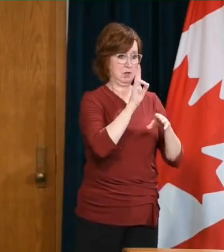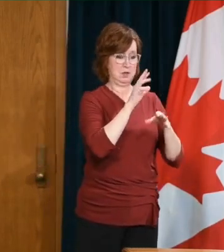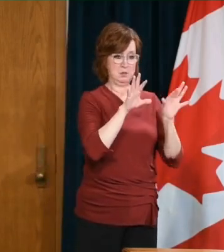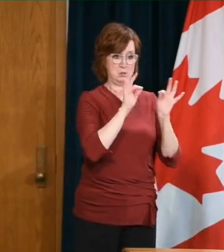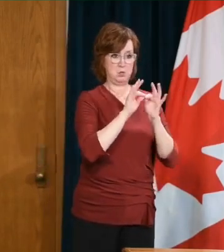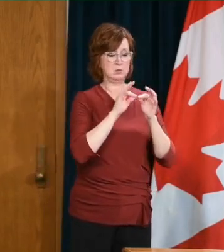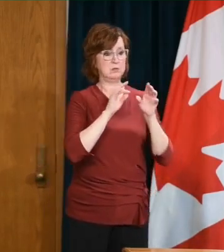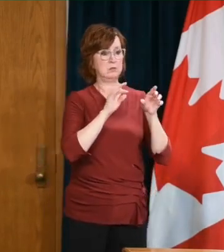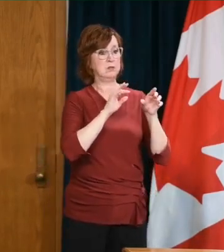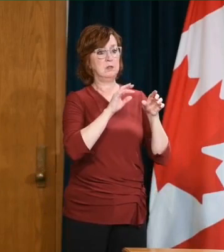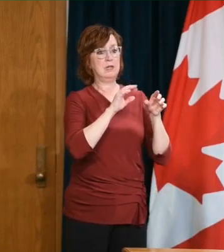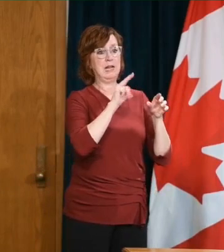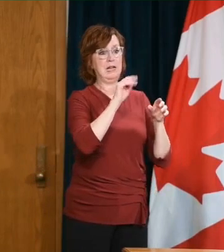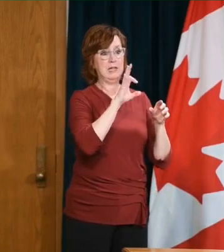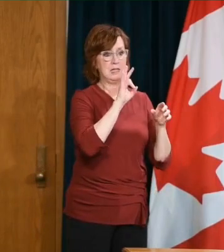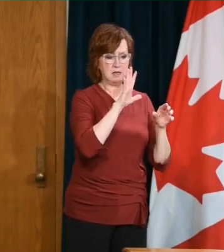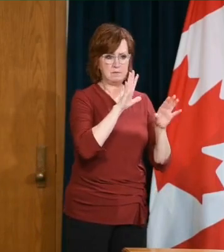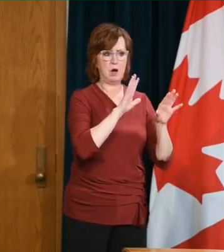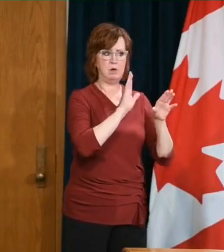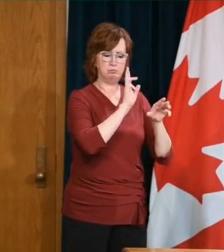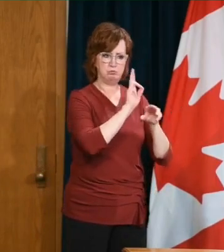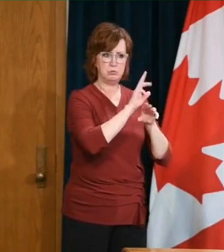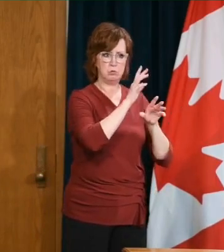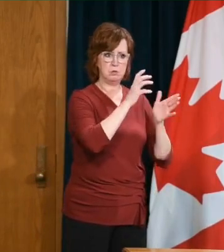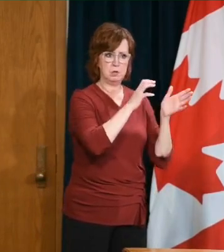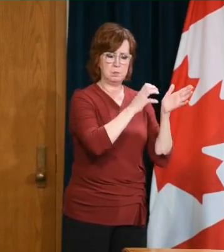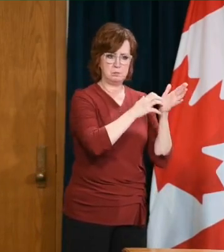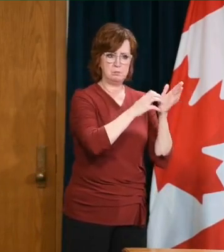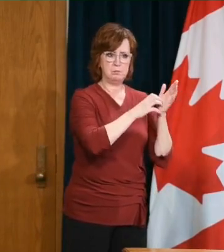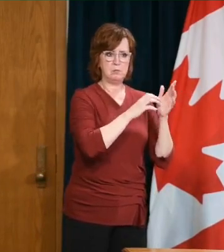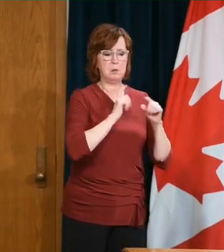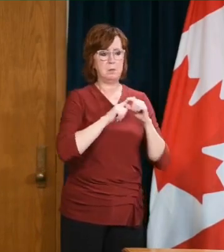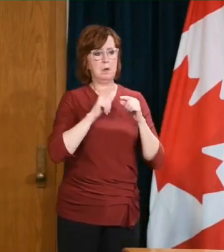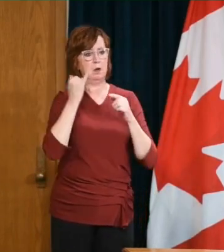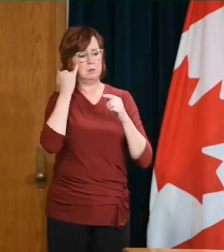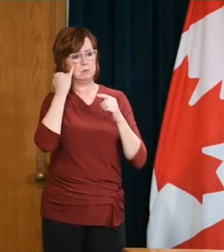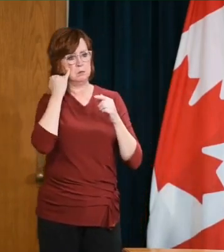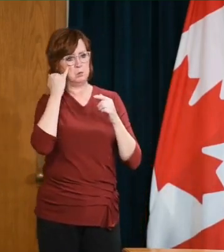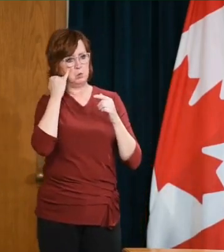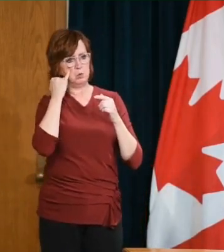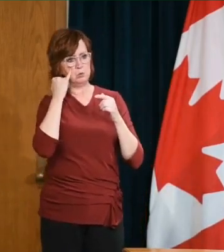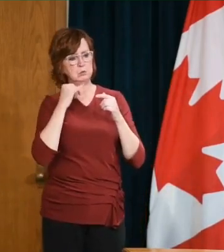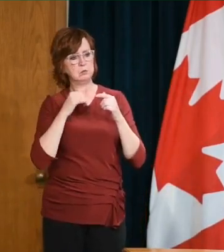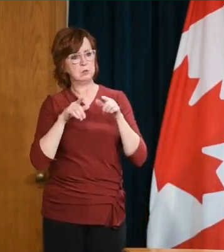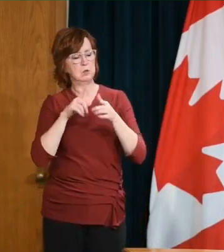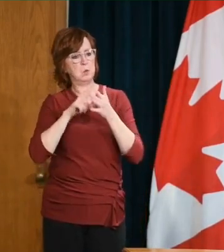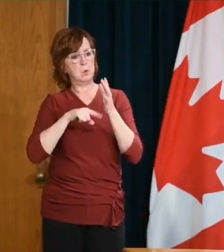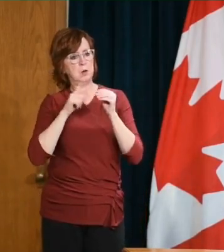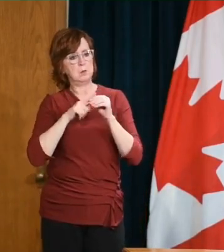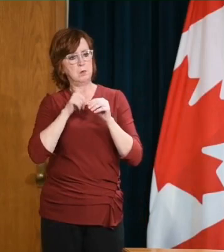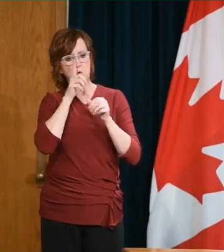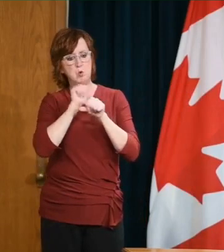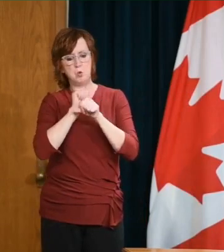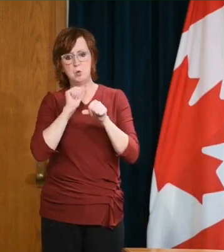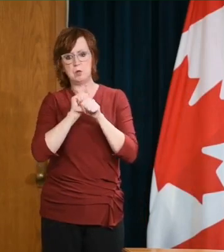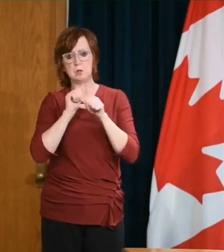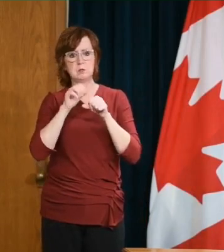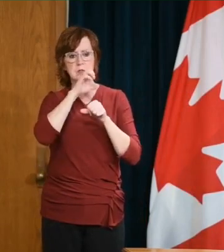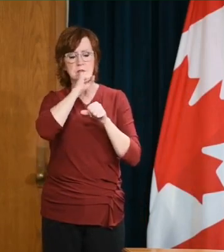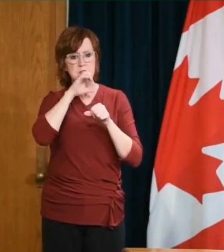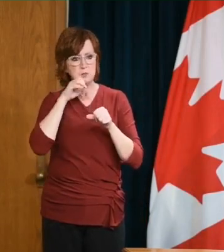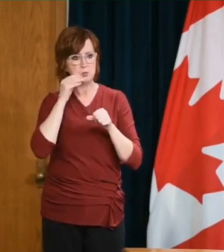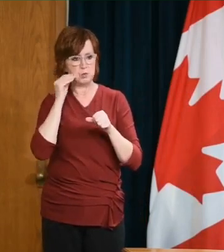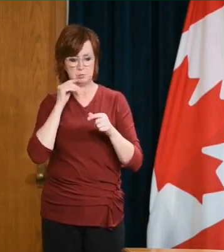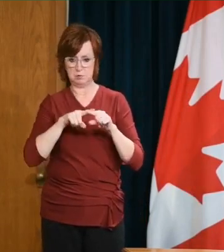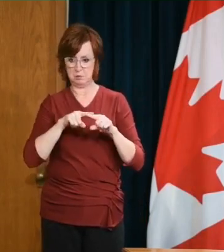grade increase and stabilize, there may be opportunities for limited mask use, for example, in assisted living facilities, but that really depends on